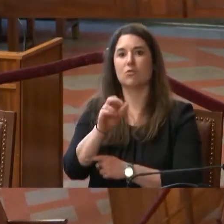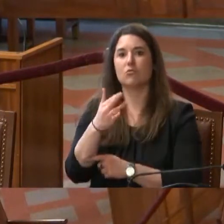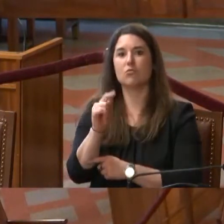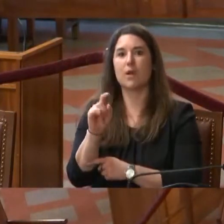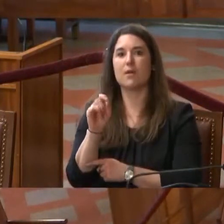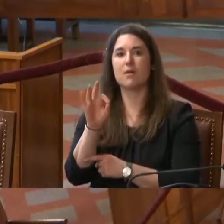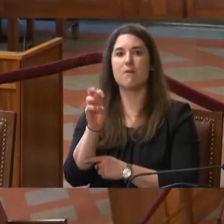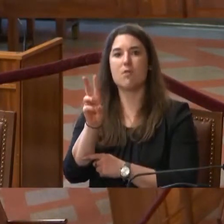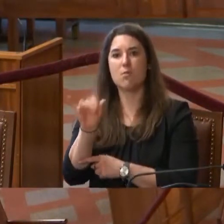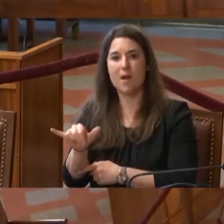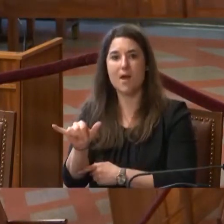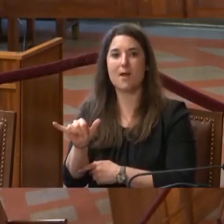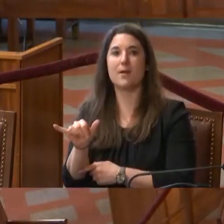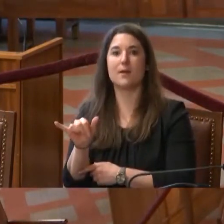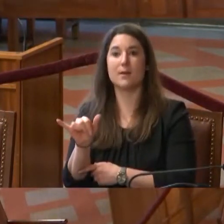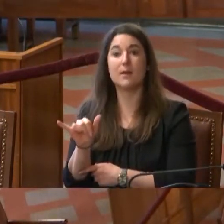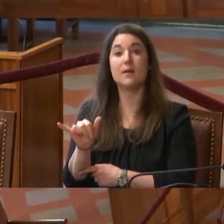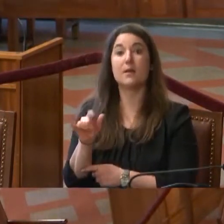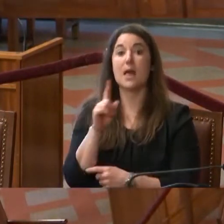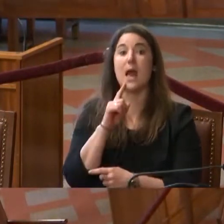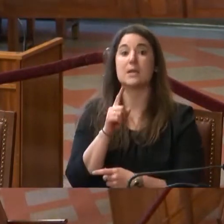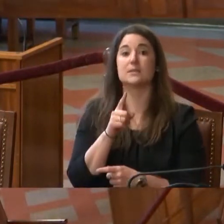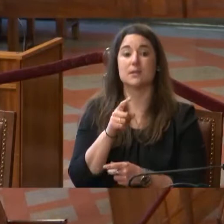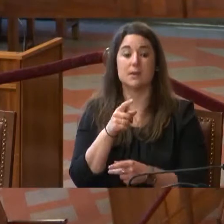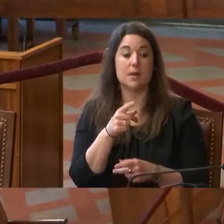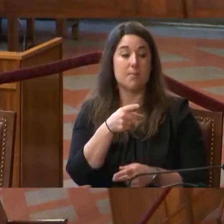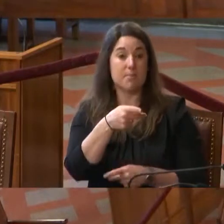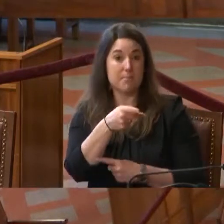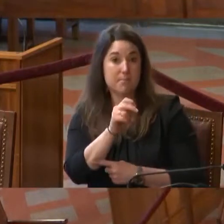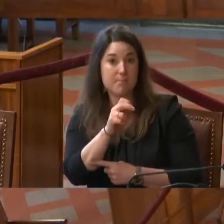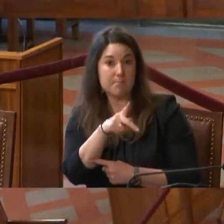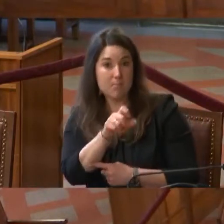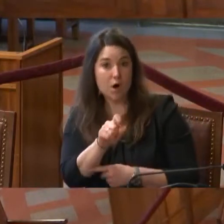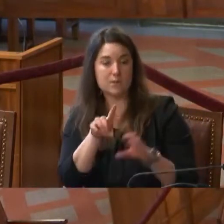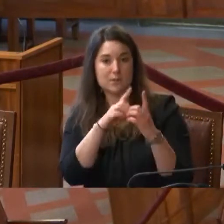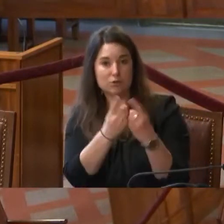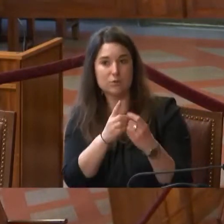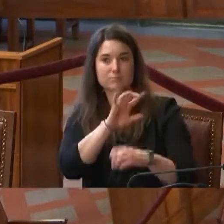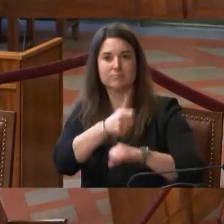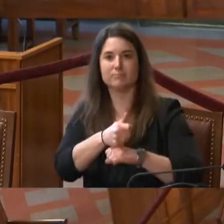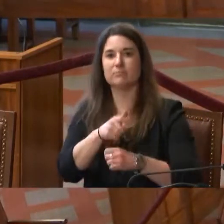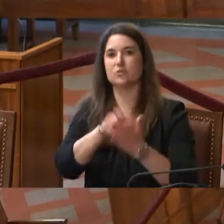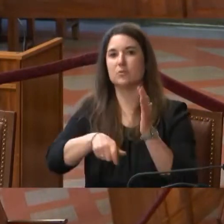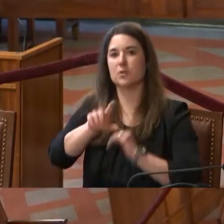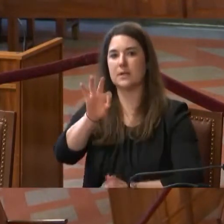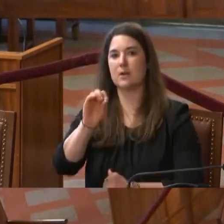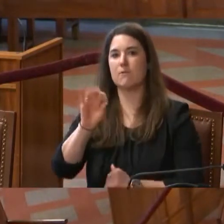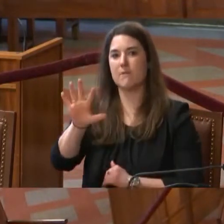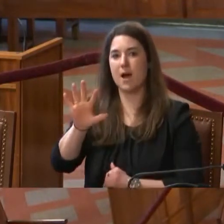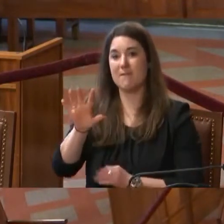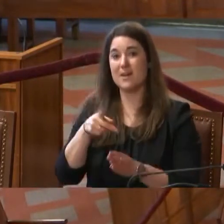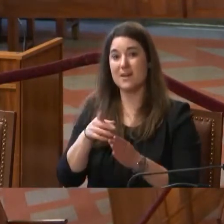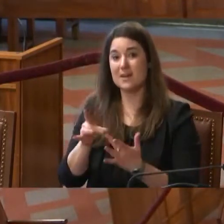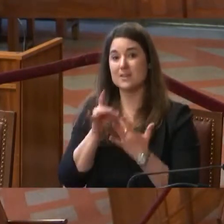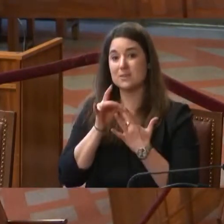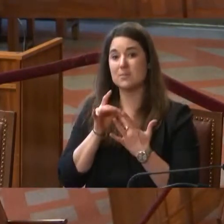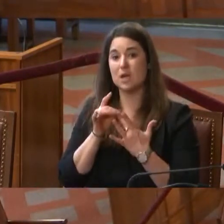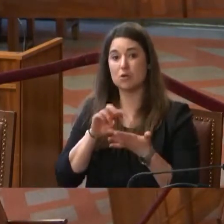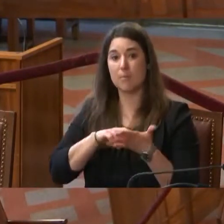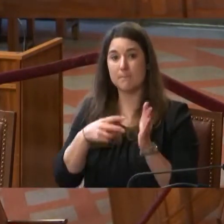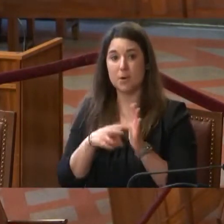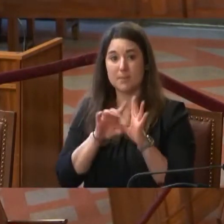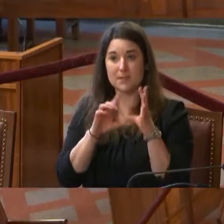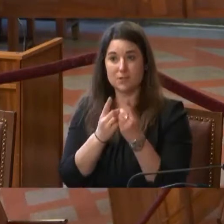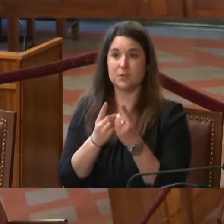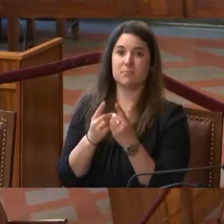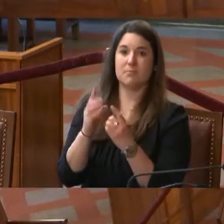area zoned as P or Parks District, as established by Chapter 905, Special Purpose Districts by